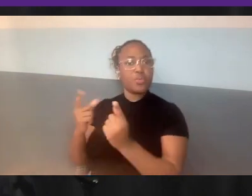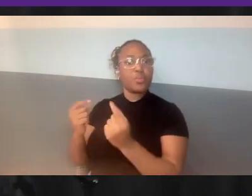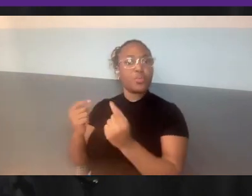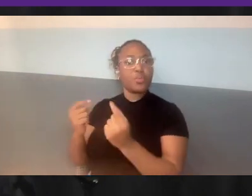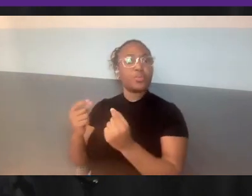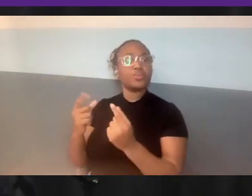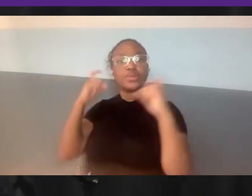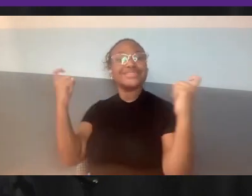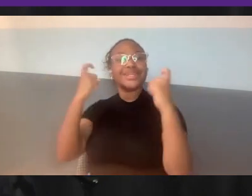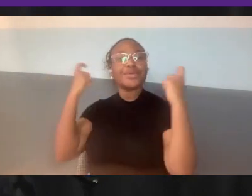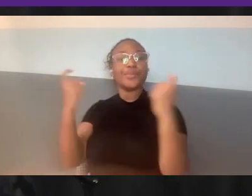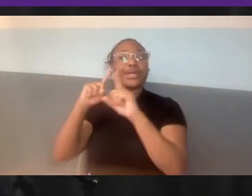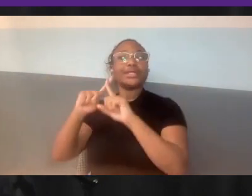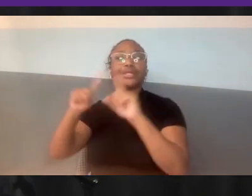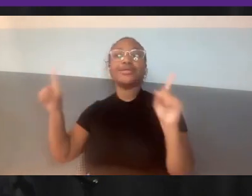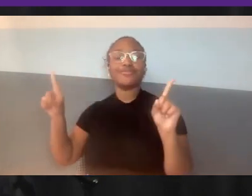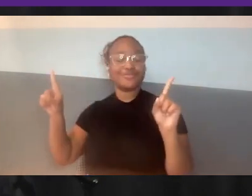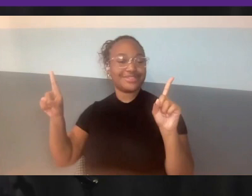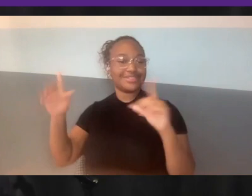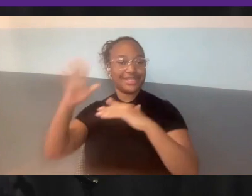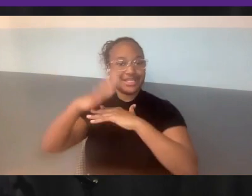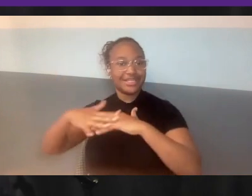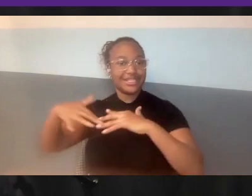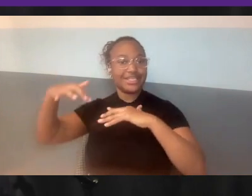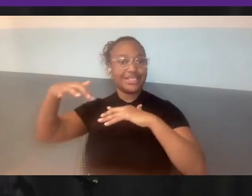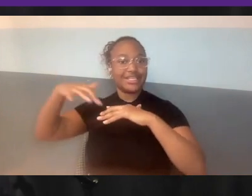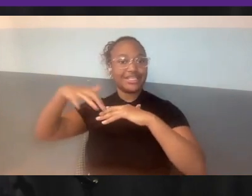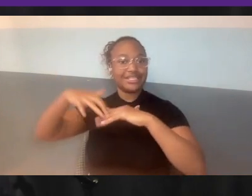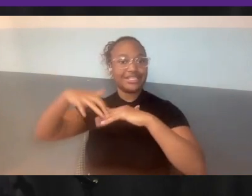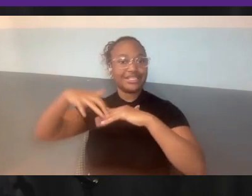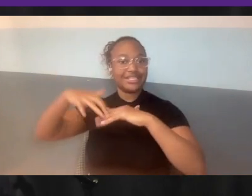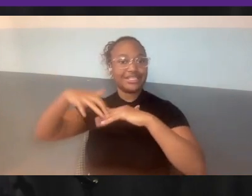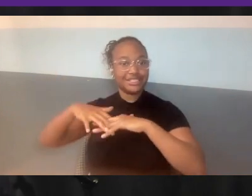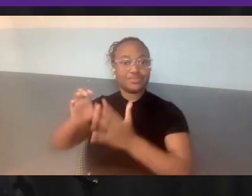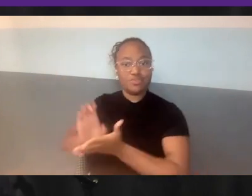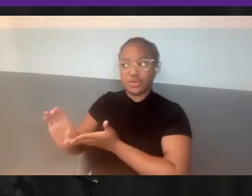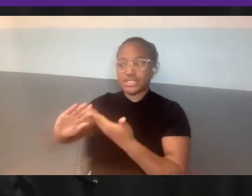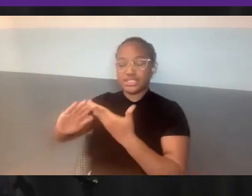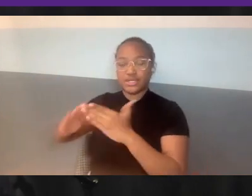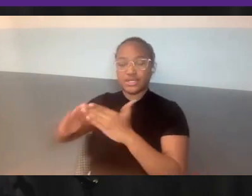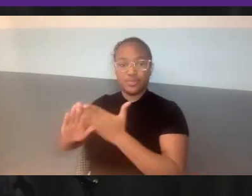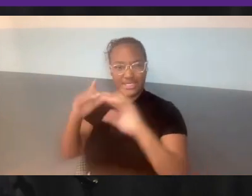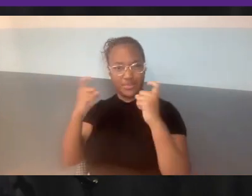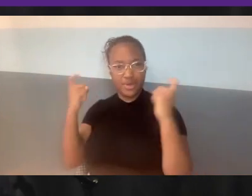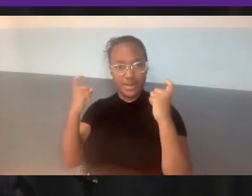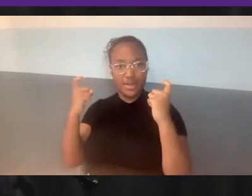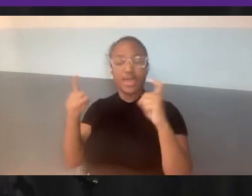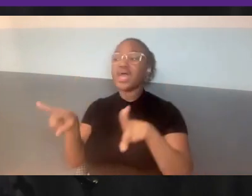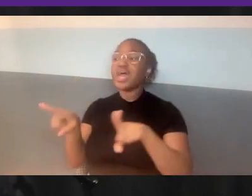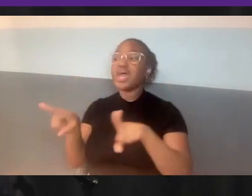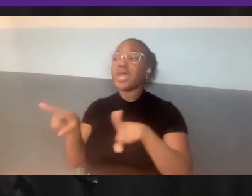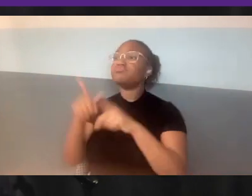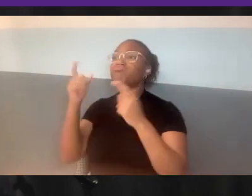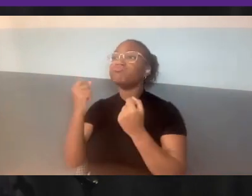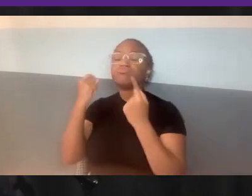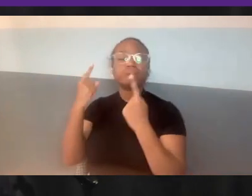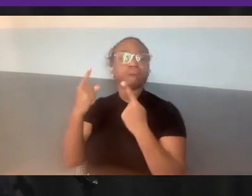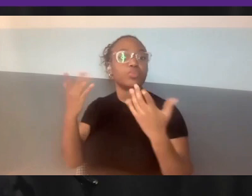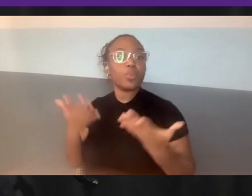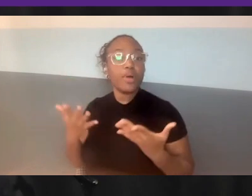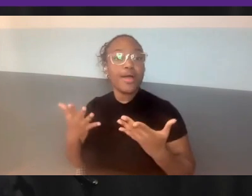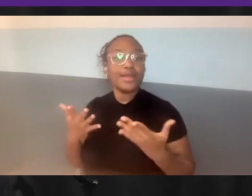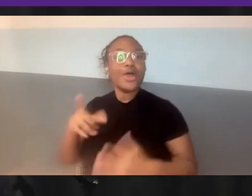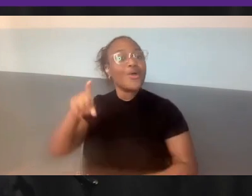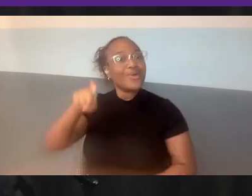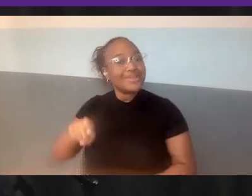as indigenous marginalized communities. And they were very much in tune already that we need to build